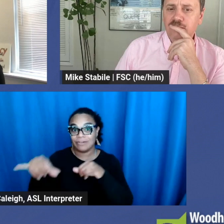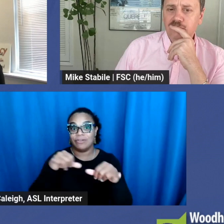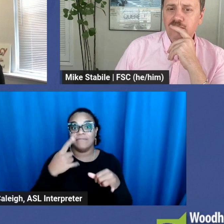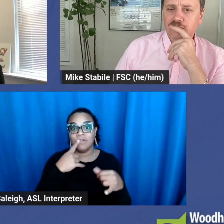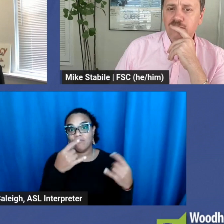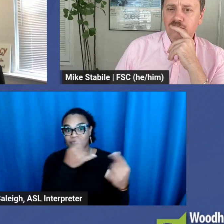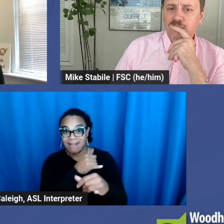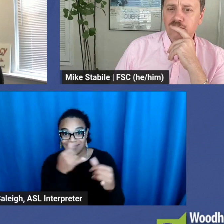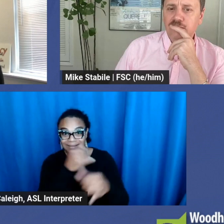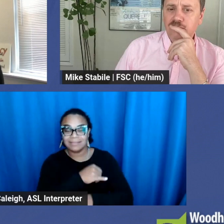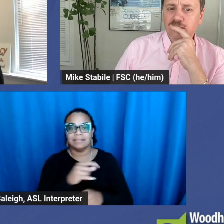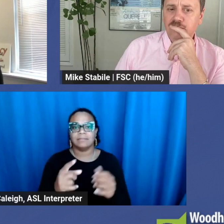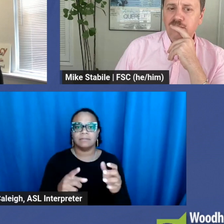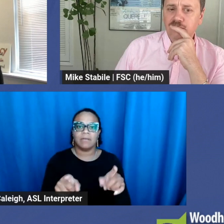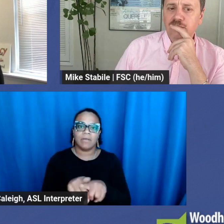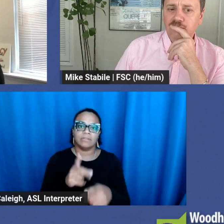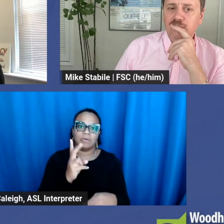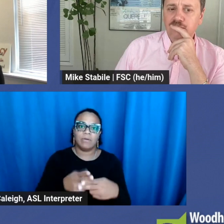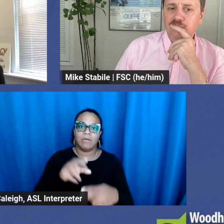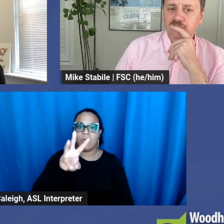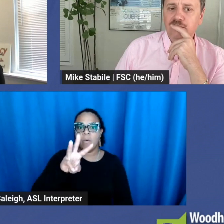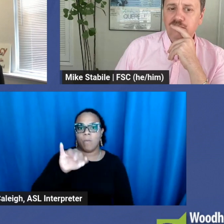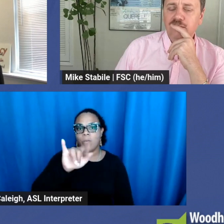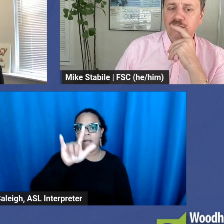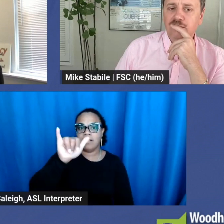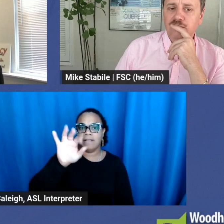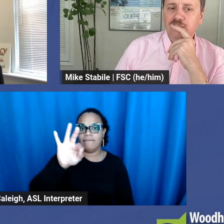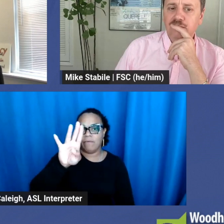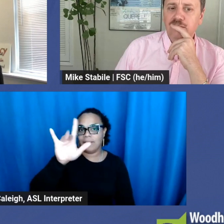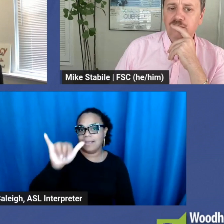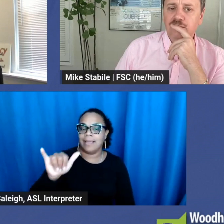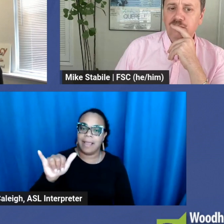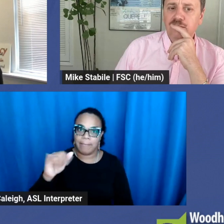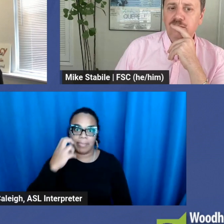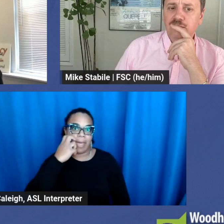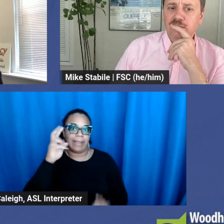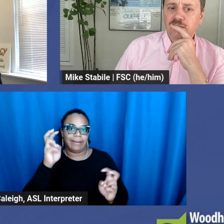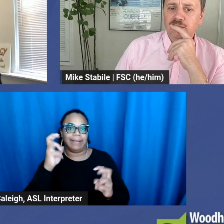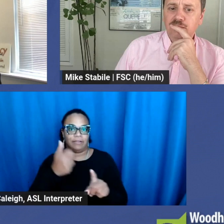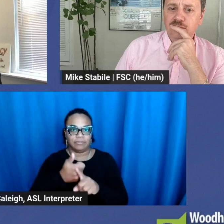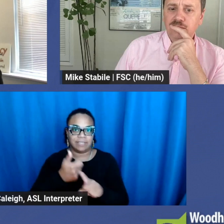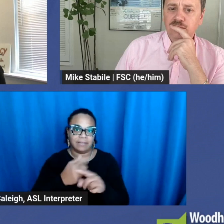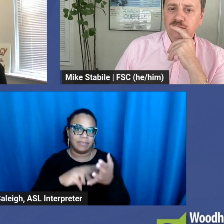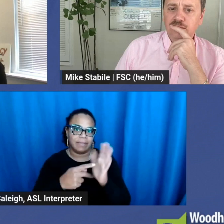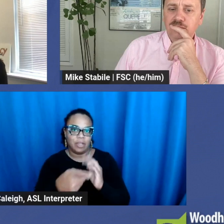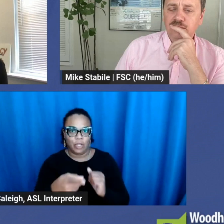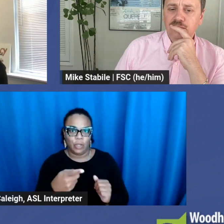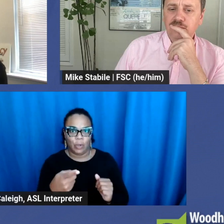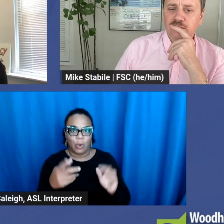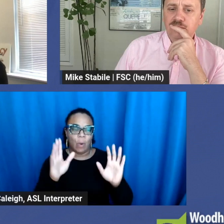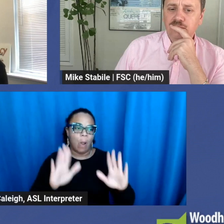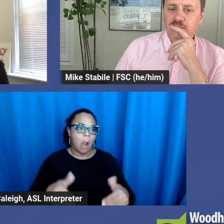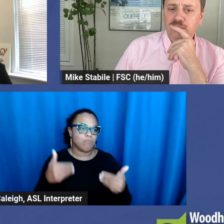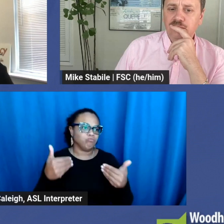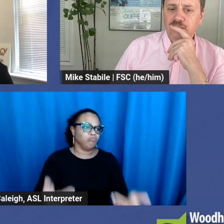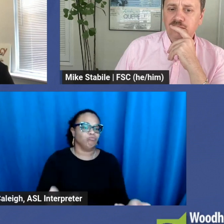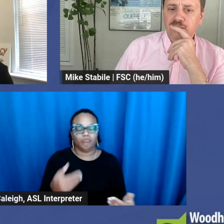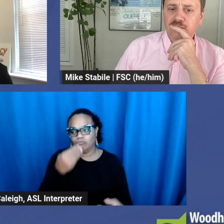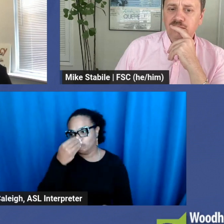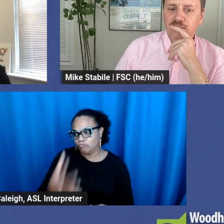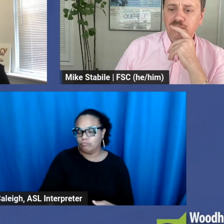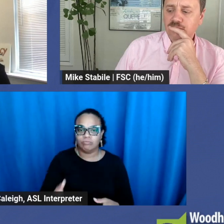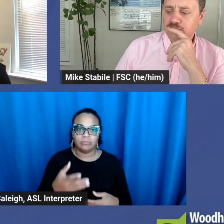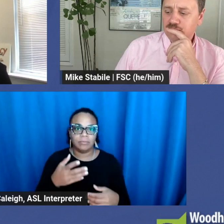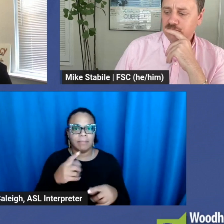is also called kind of willfully blinding yourself to what's happening on a service you control or some other thing you have responsibility